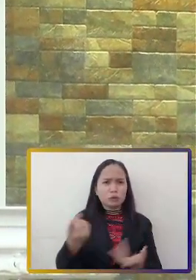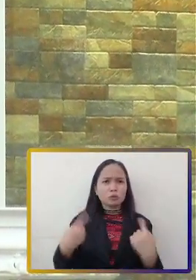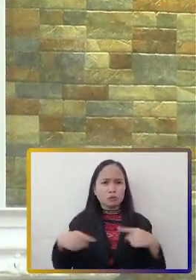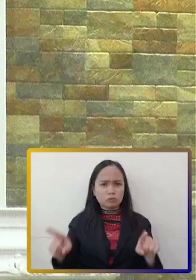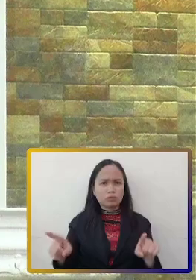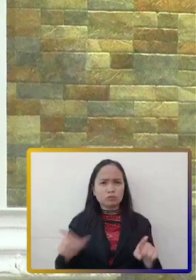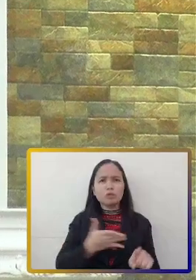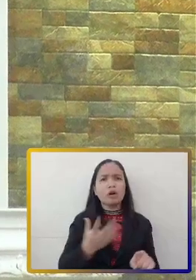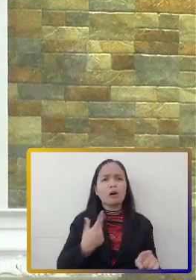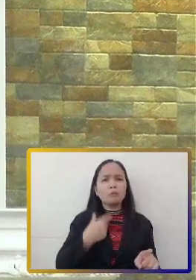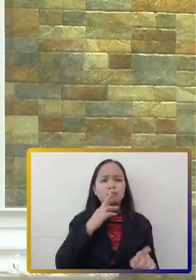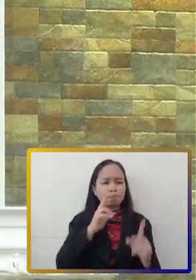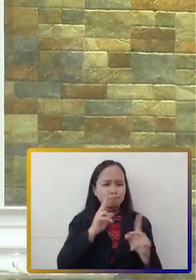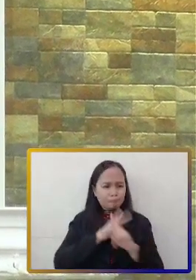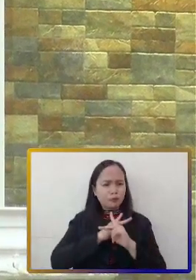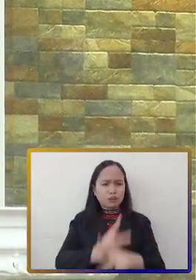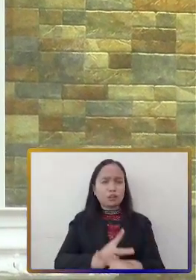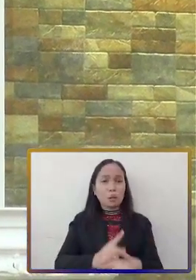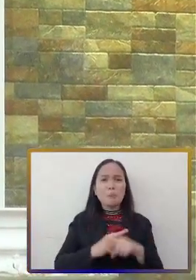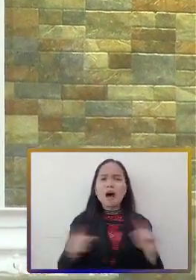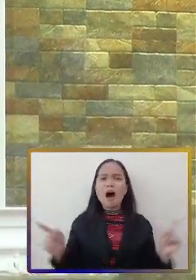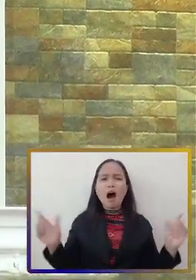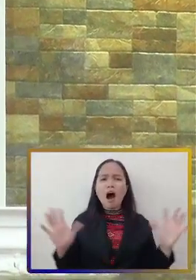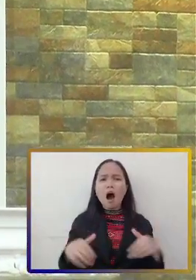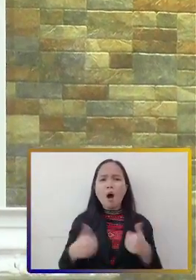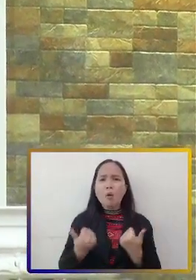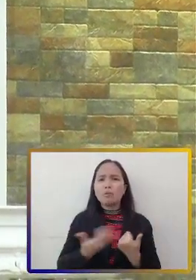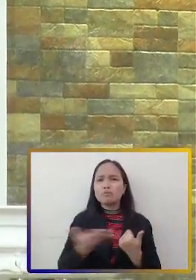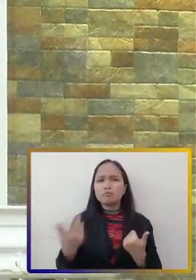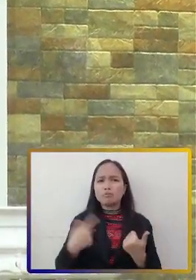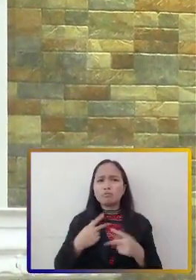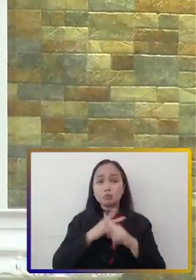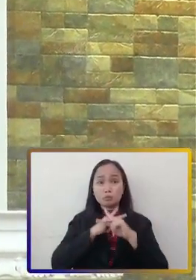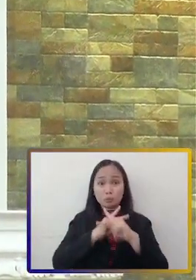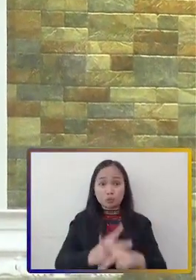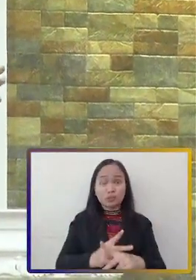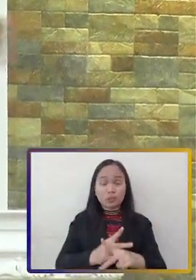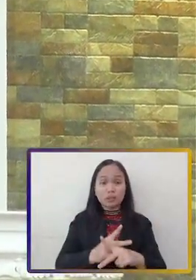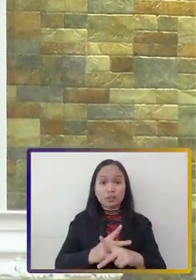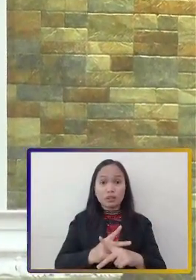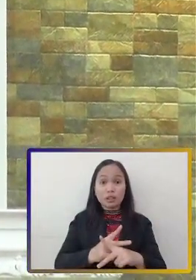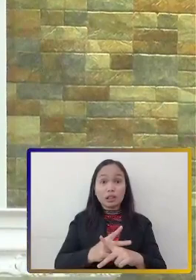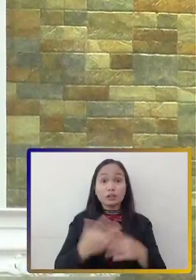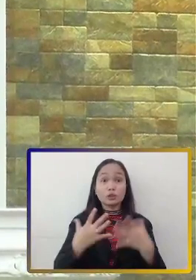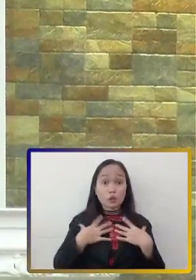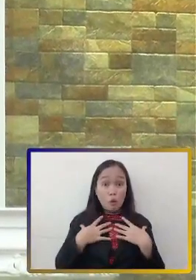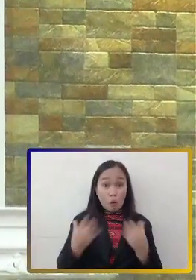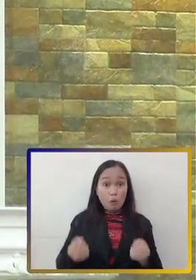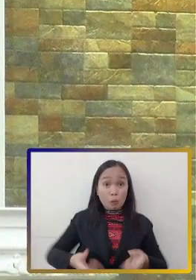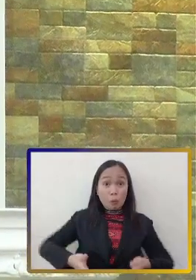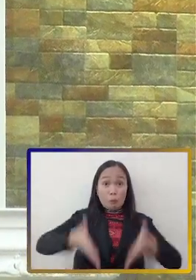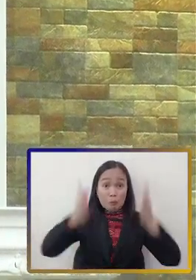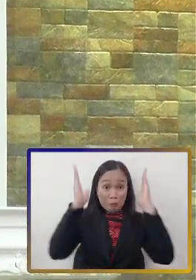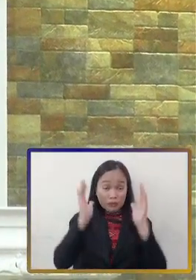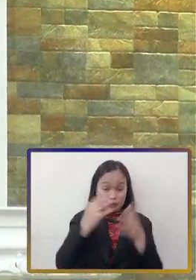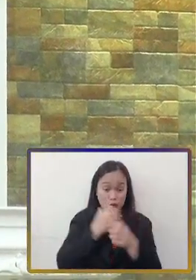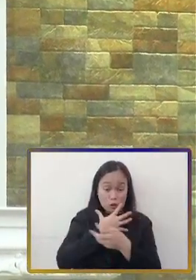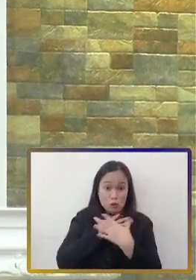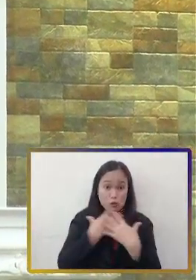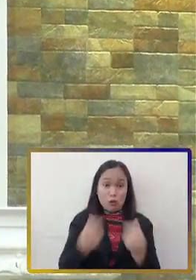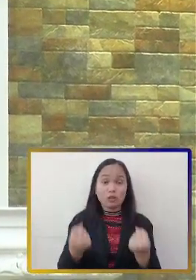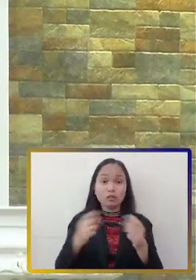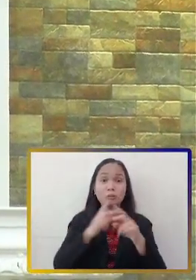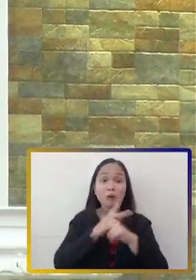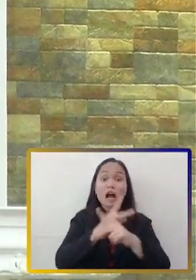Protektado ka. Pero paano ka makakapunta doon, mga kapatid, at paano ka mapoprotekta ng stronghold mo kung ang nasa stronghold mo